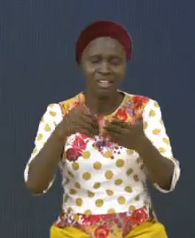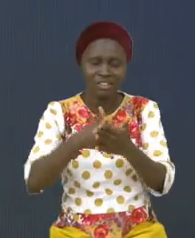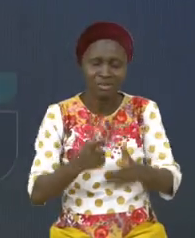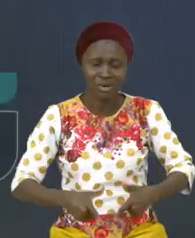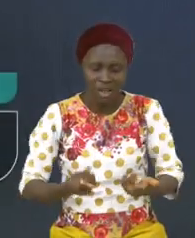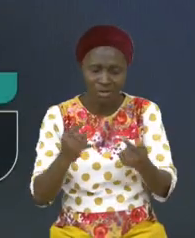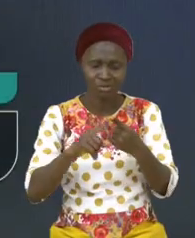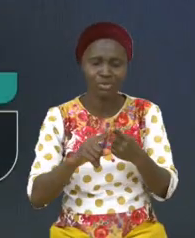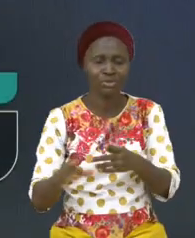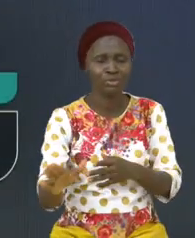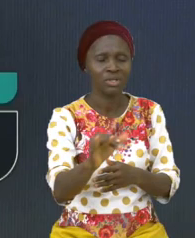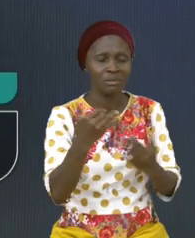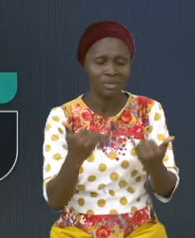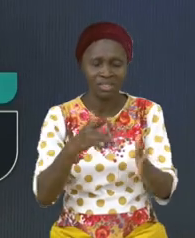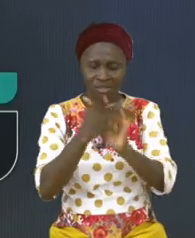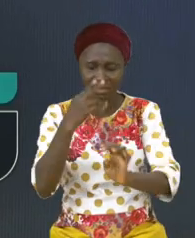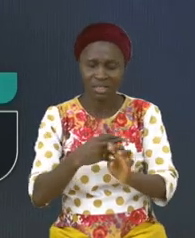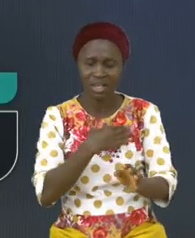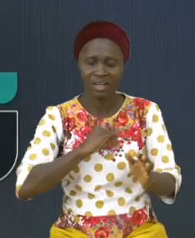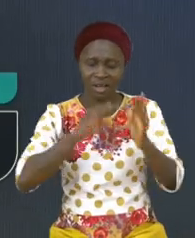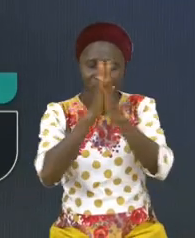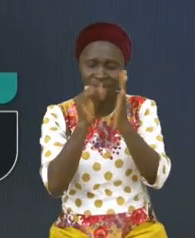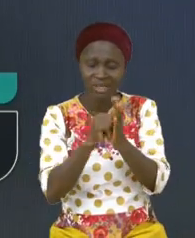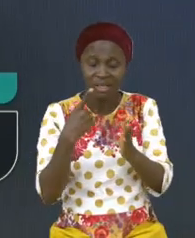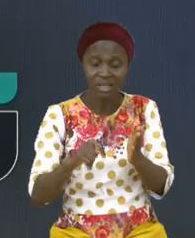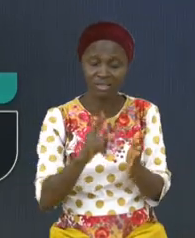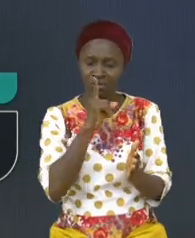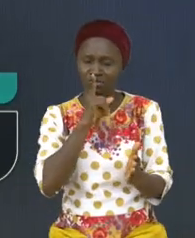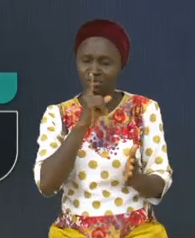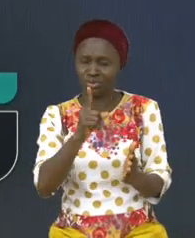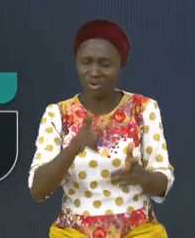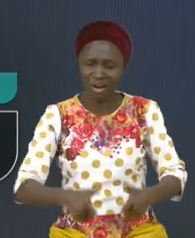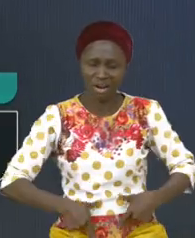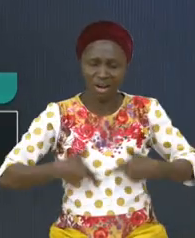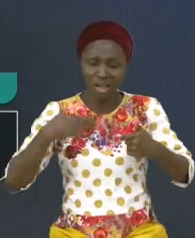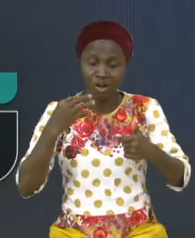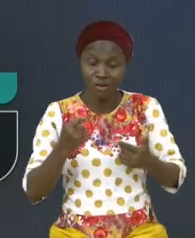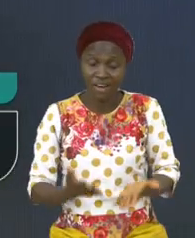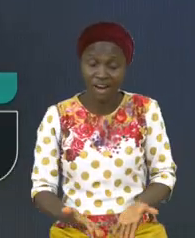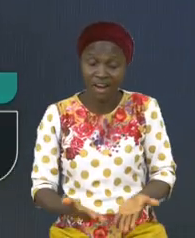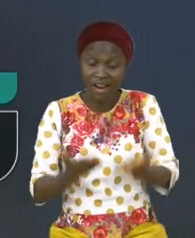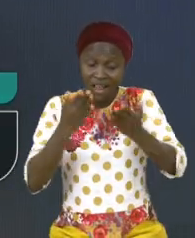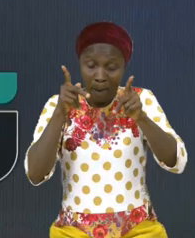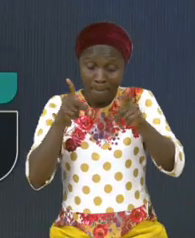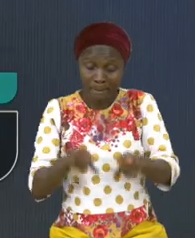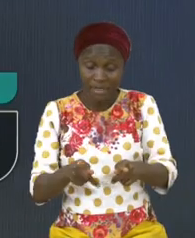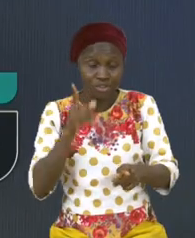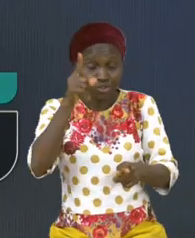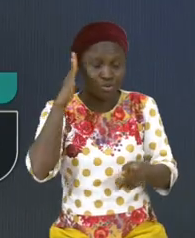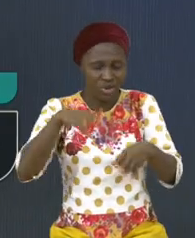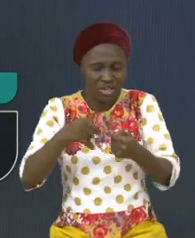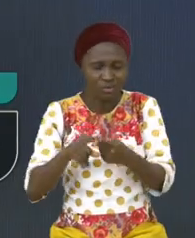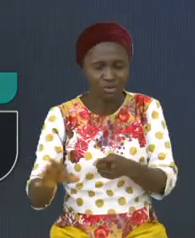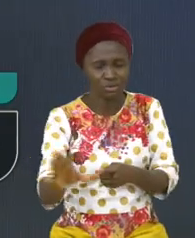now. And I pray that the real life of the lifted one, you grant to